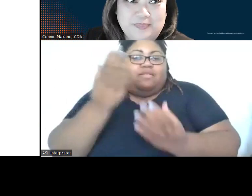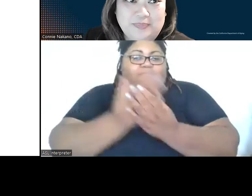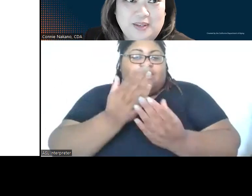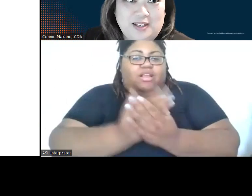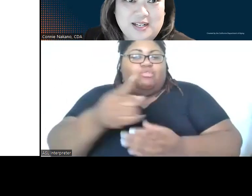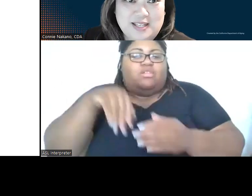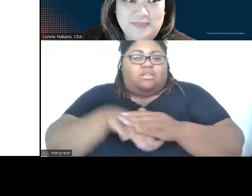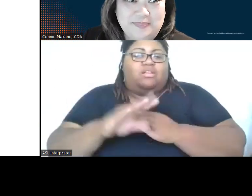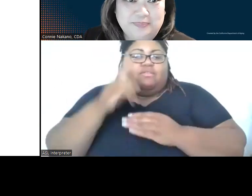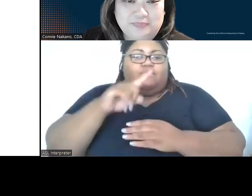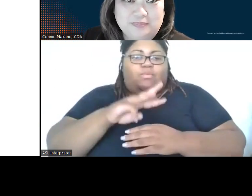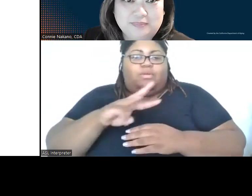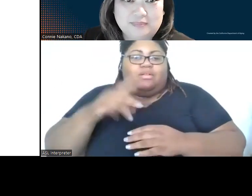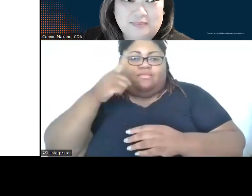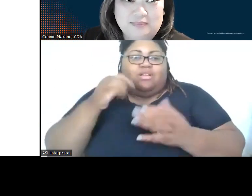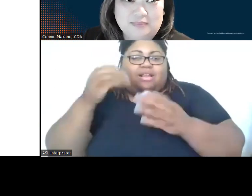that. Next slide.